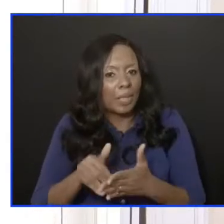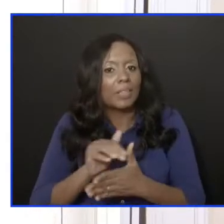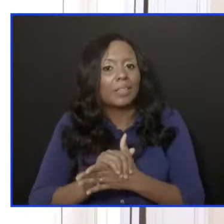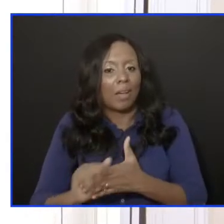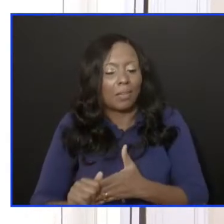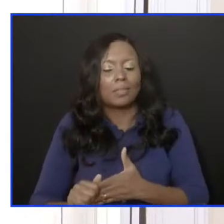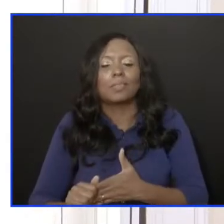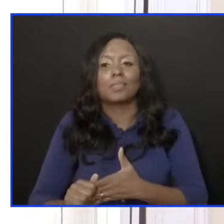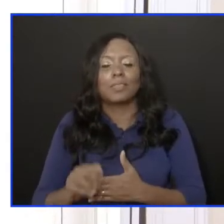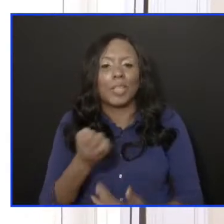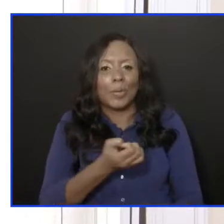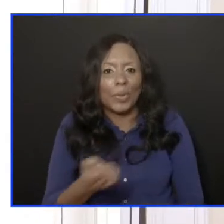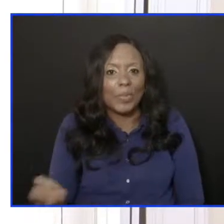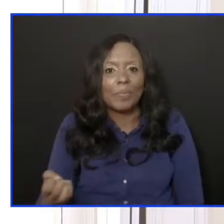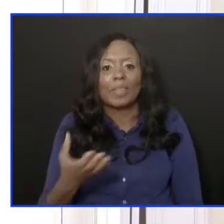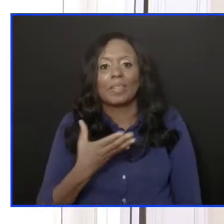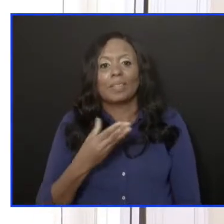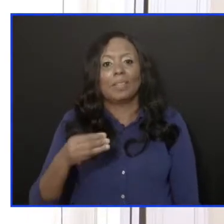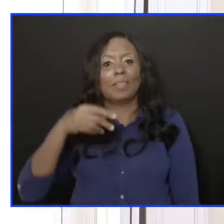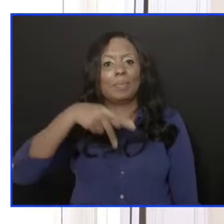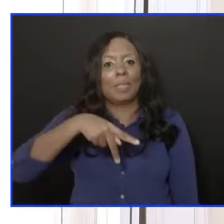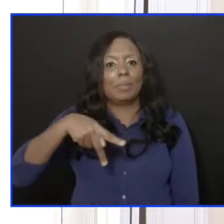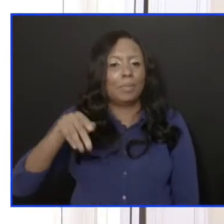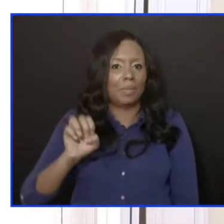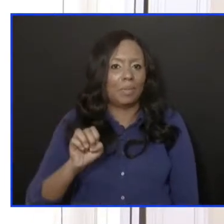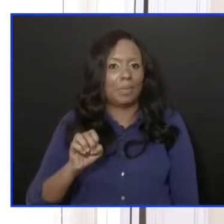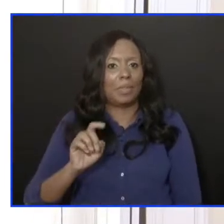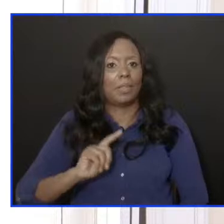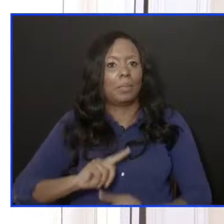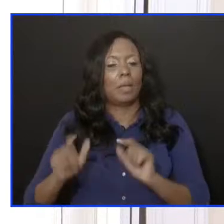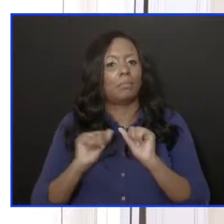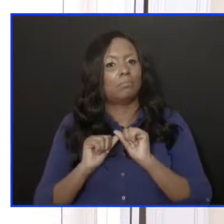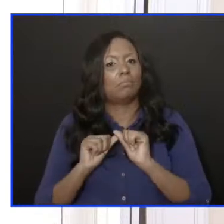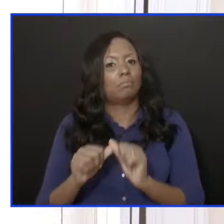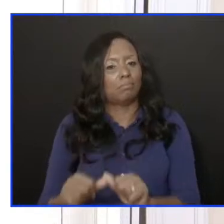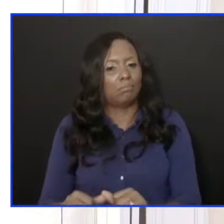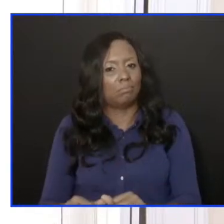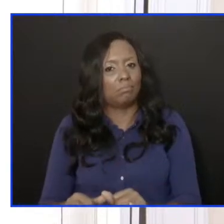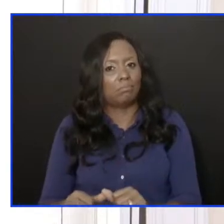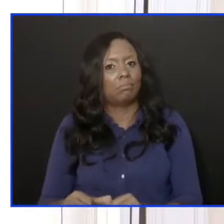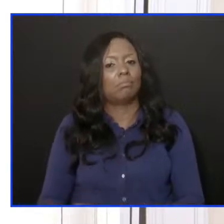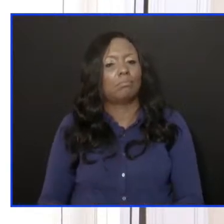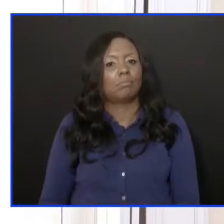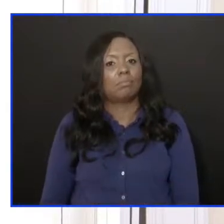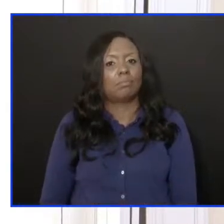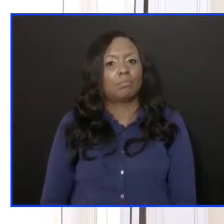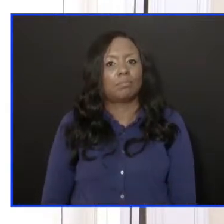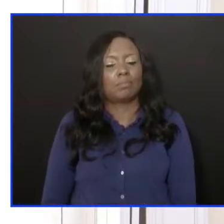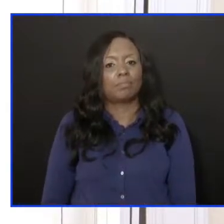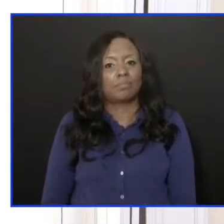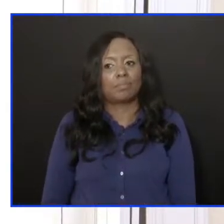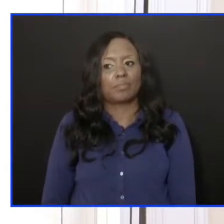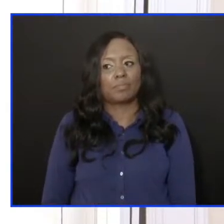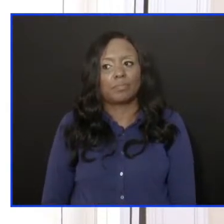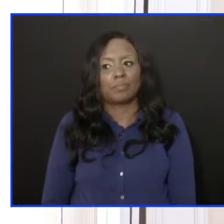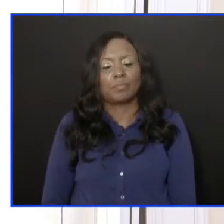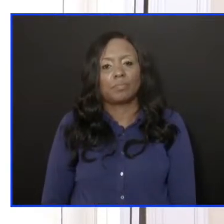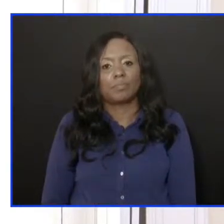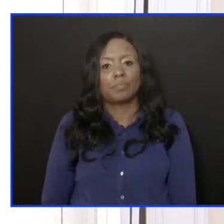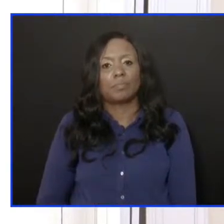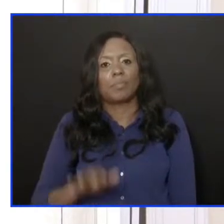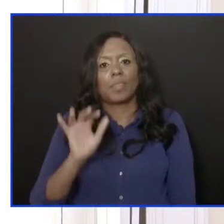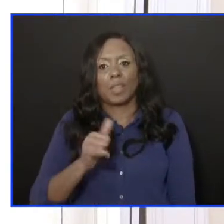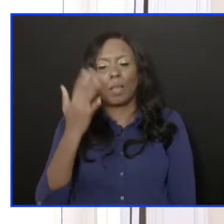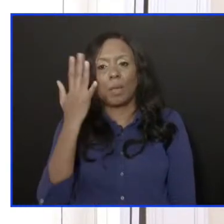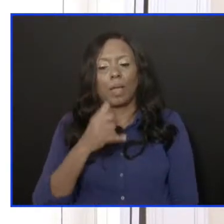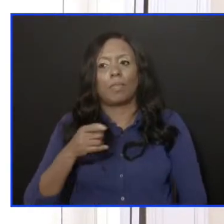drain on our country, but we continue to do what we have to do. And that is why we manage things in a dynamic